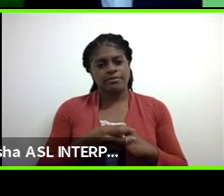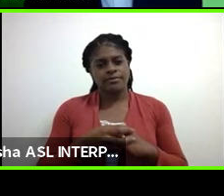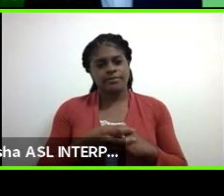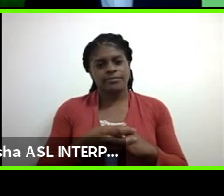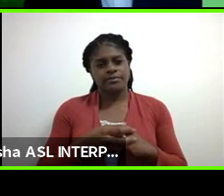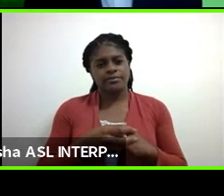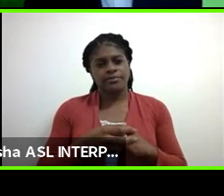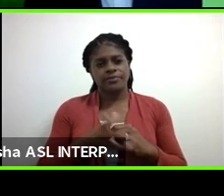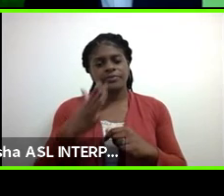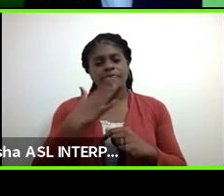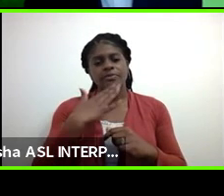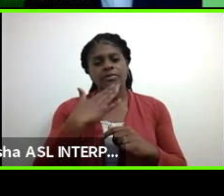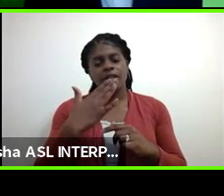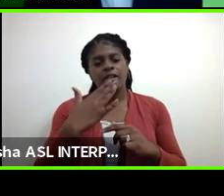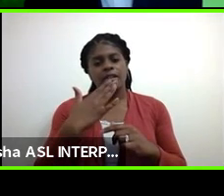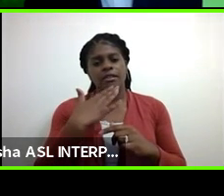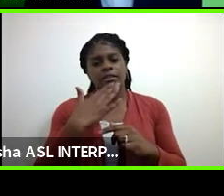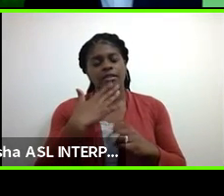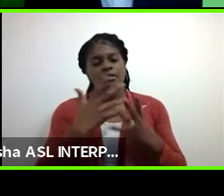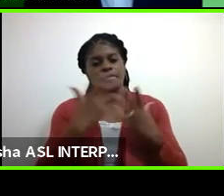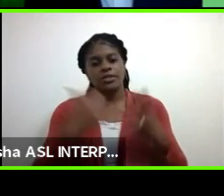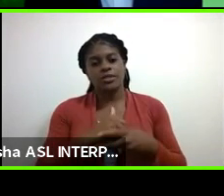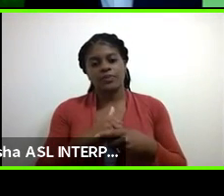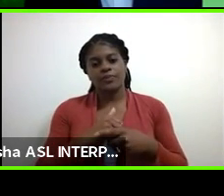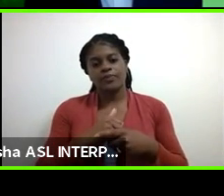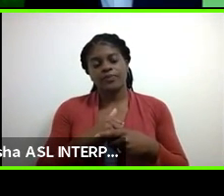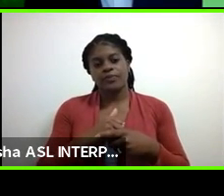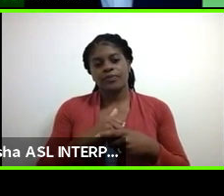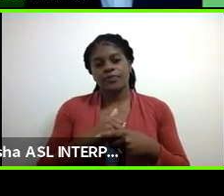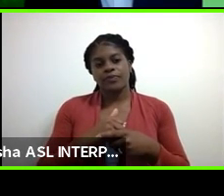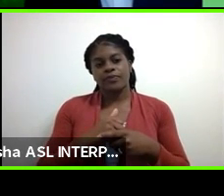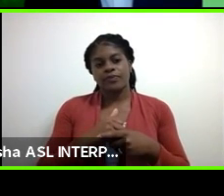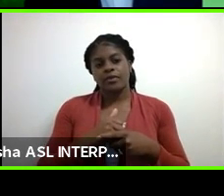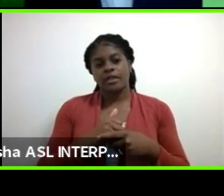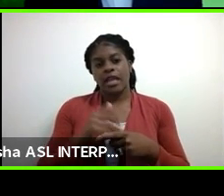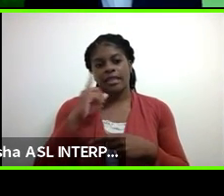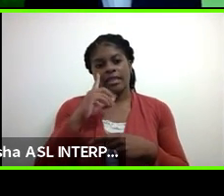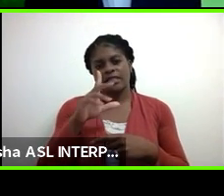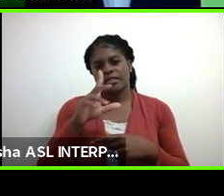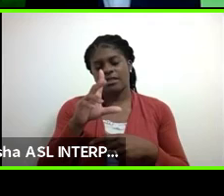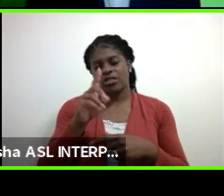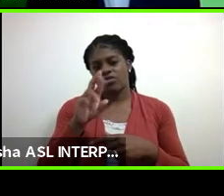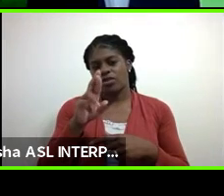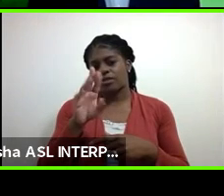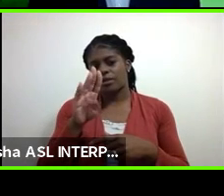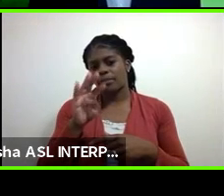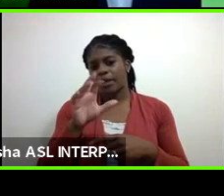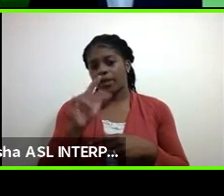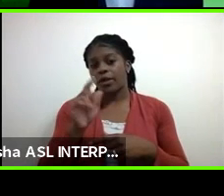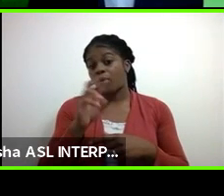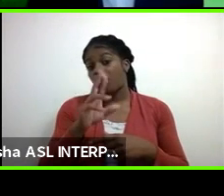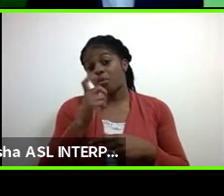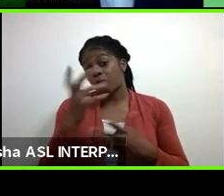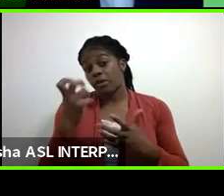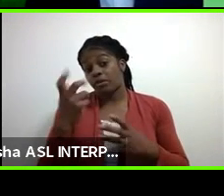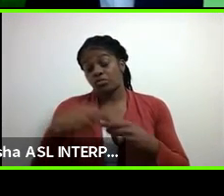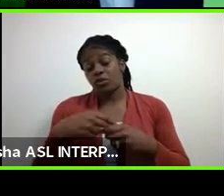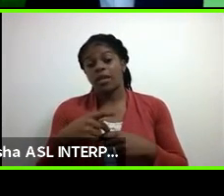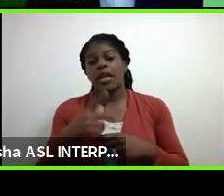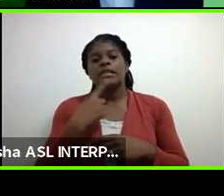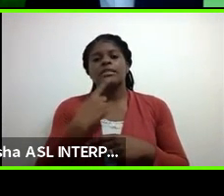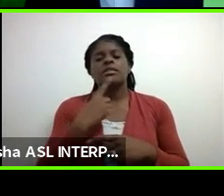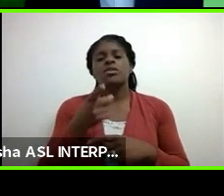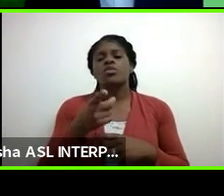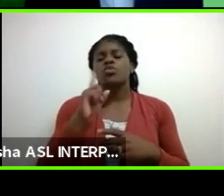Thank you so much. I think this question might be better suited for Dr. Barrett or whoever else would like to join in. The question says, do you